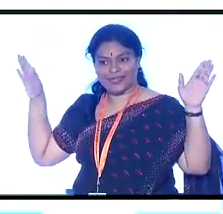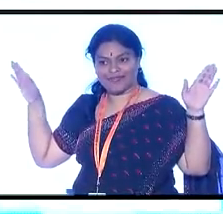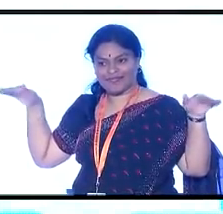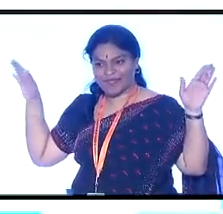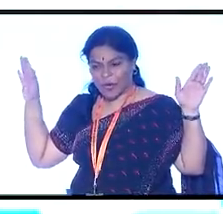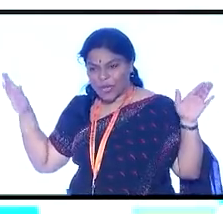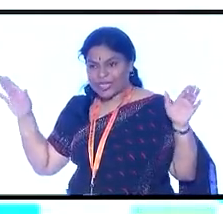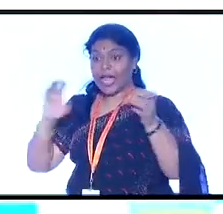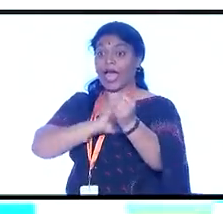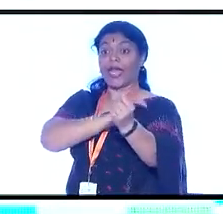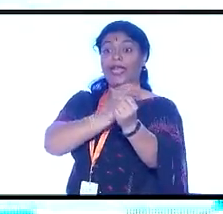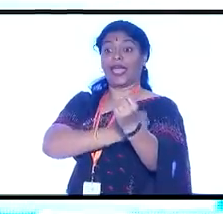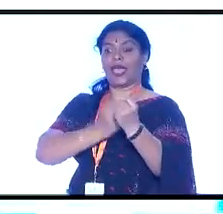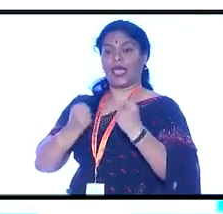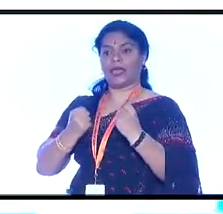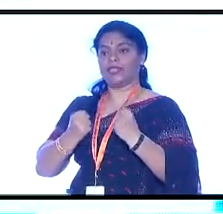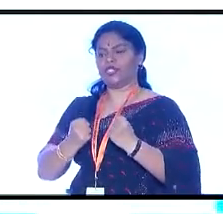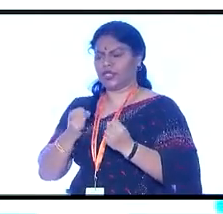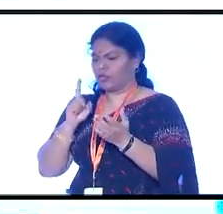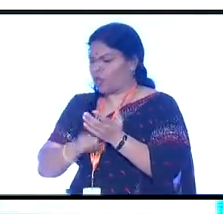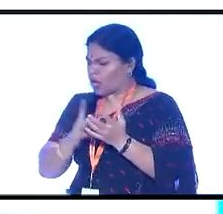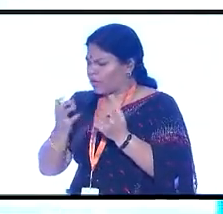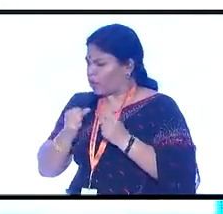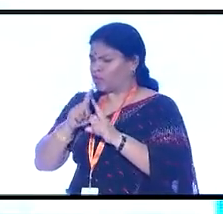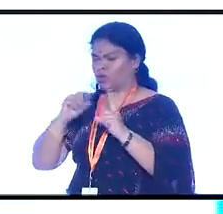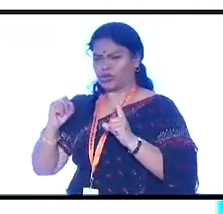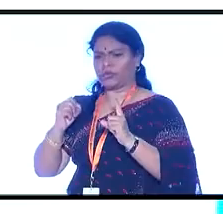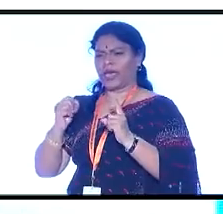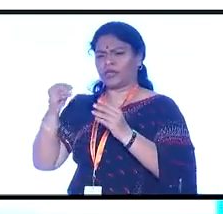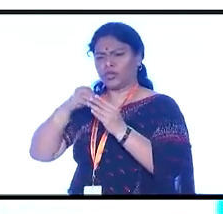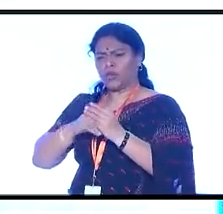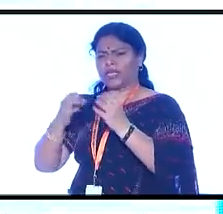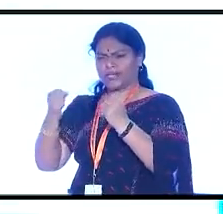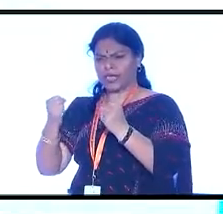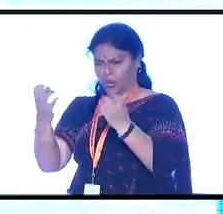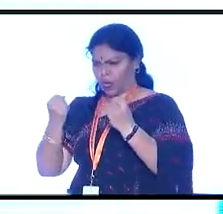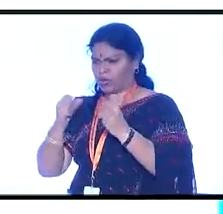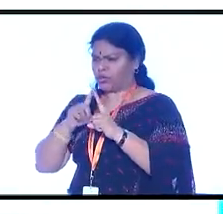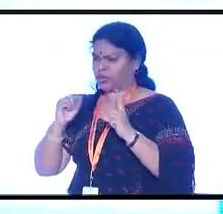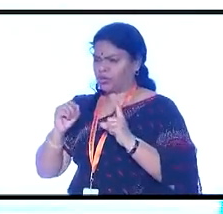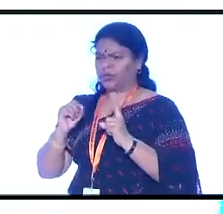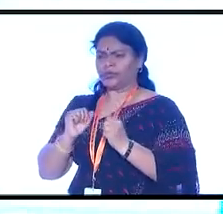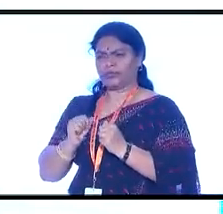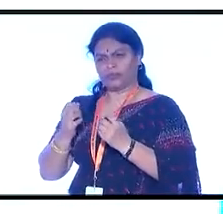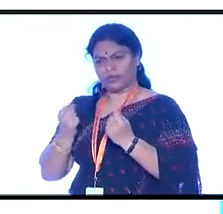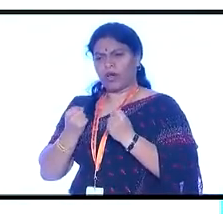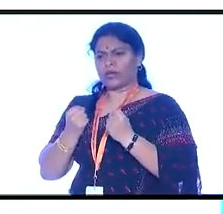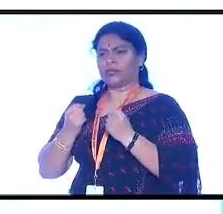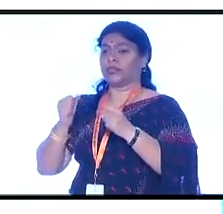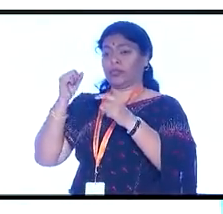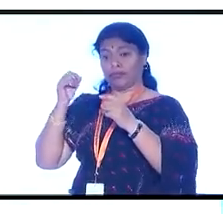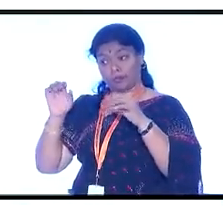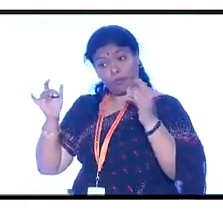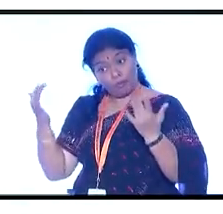It gave me the energy to do whatever I want to do. It gave me so much of strength to do whatever I want to do. It made the possibility